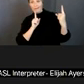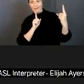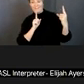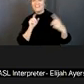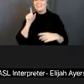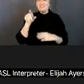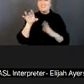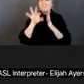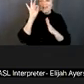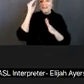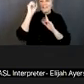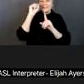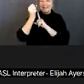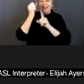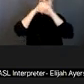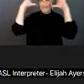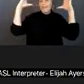have in mind and work with that.